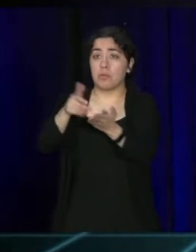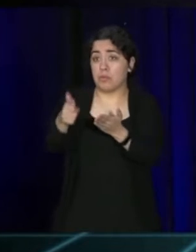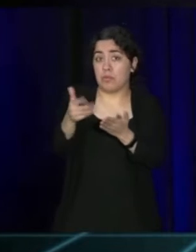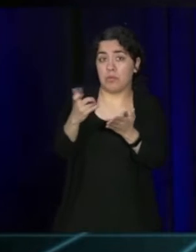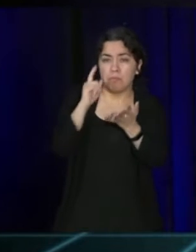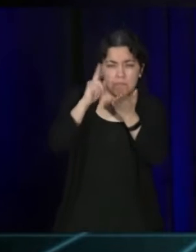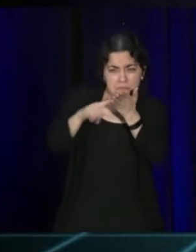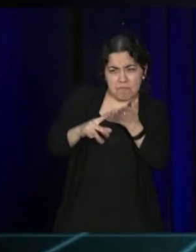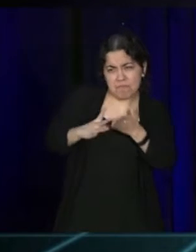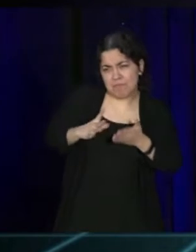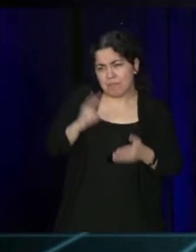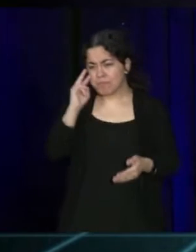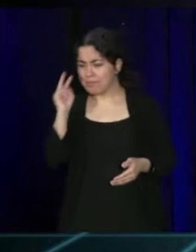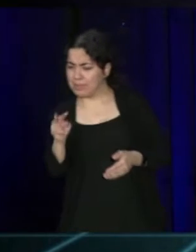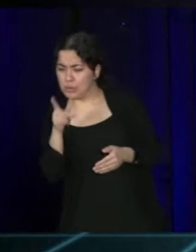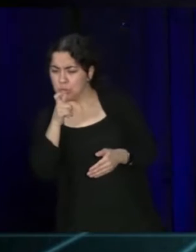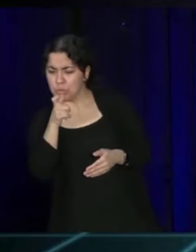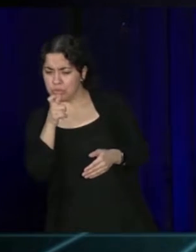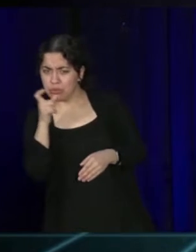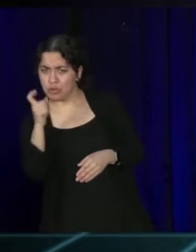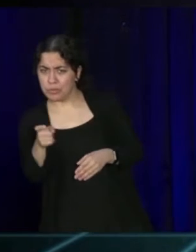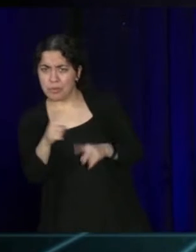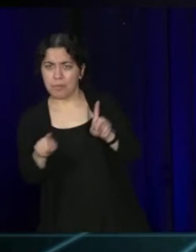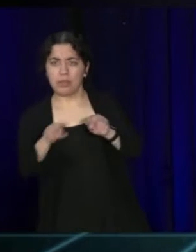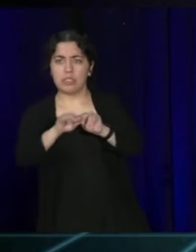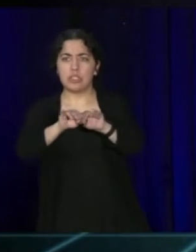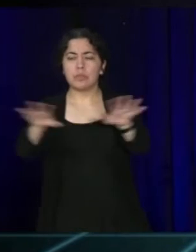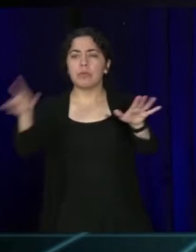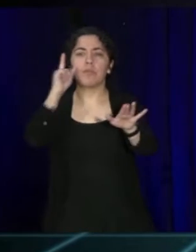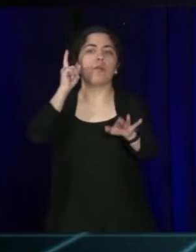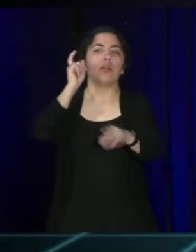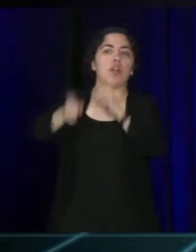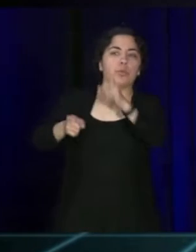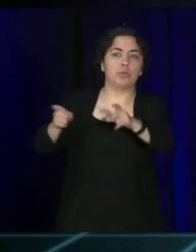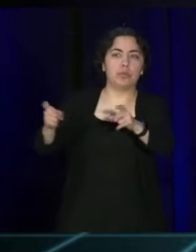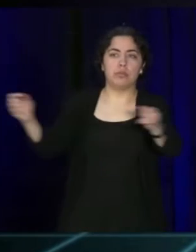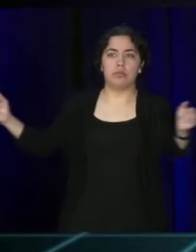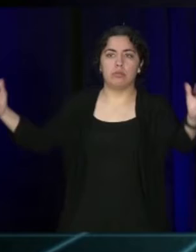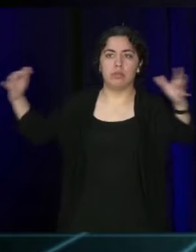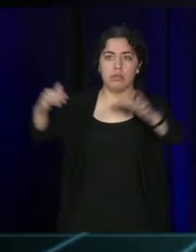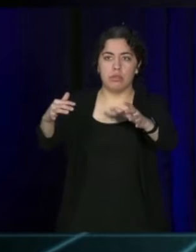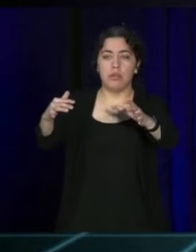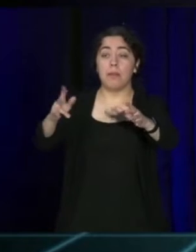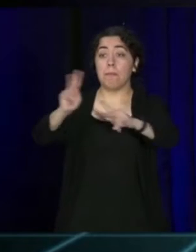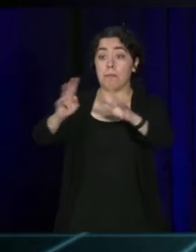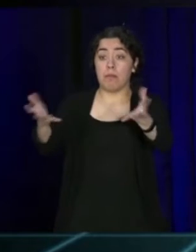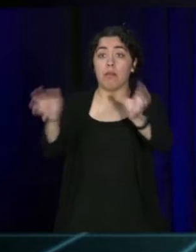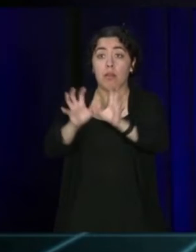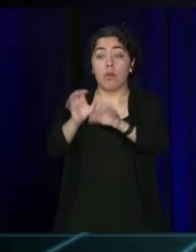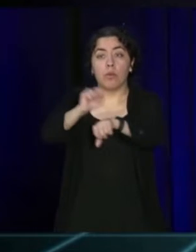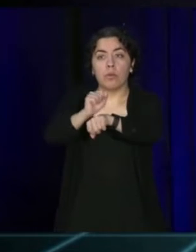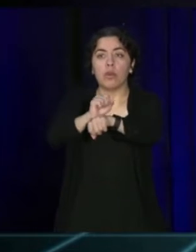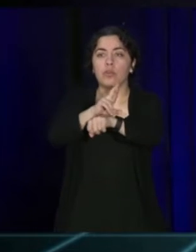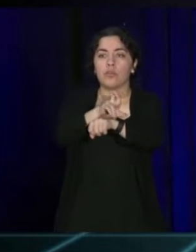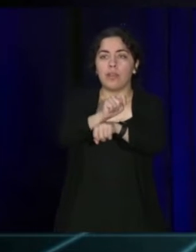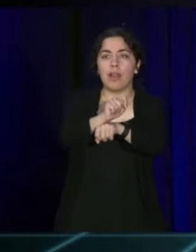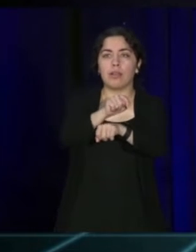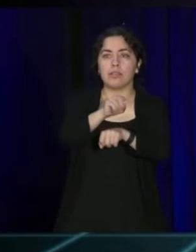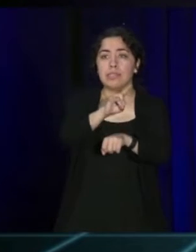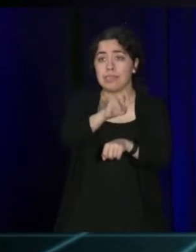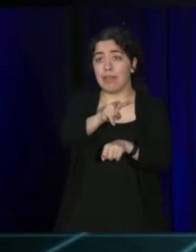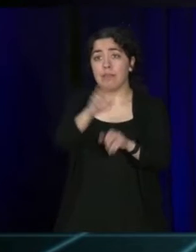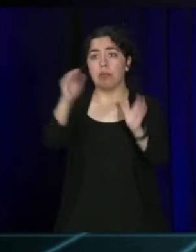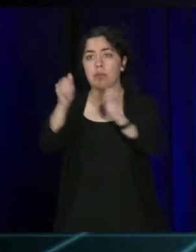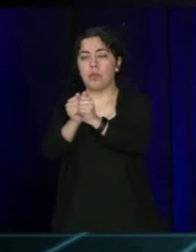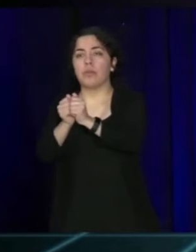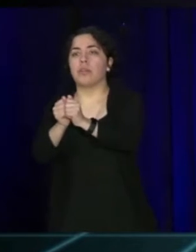can see who's contributing, but like what's the distribution of contributions? Because like folks who work on like react.dev versus the actual React core